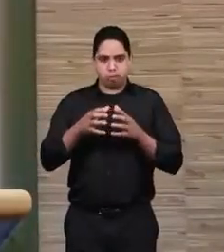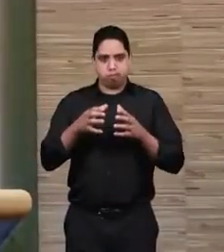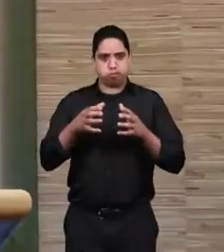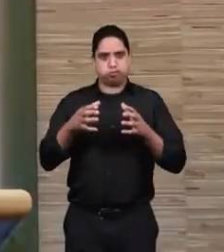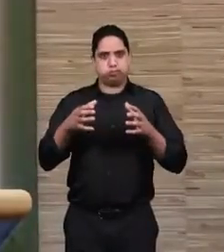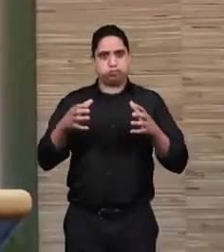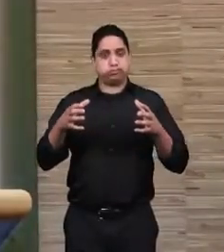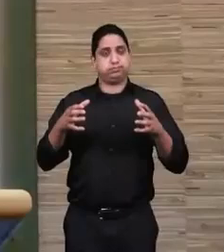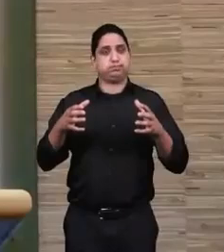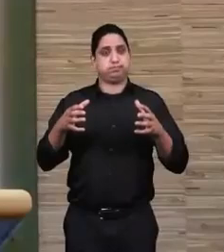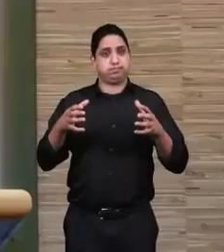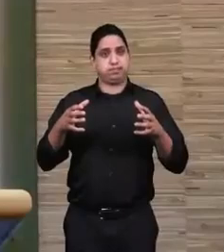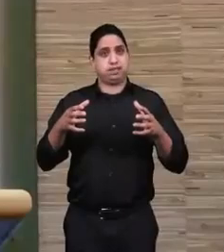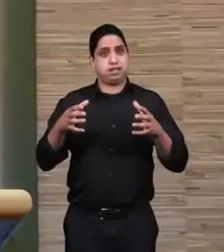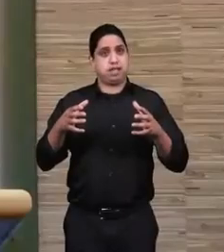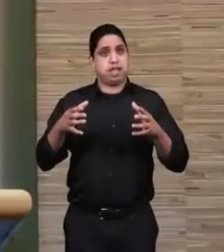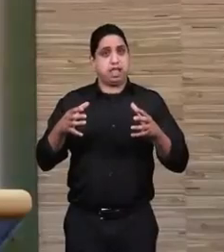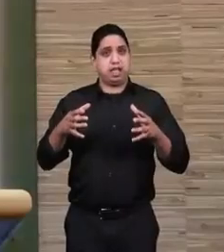that,